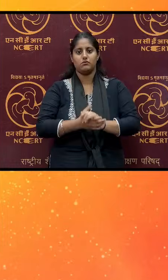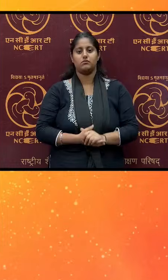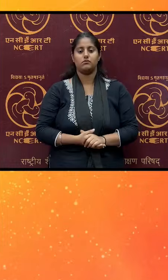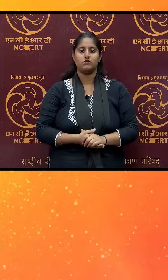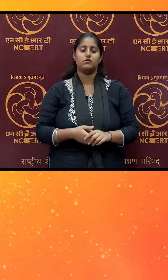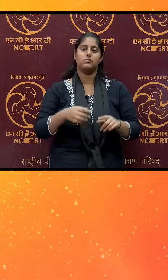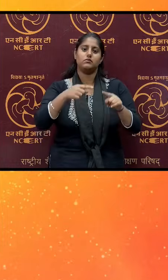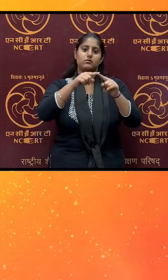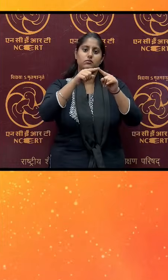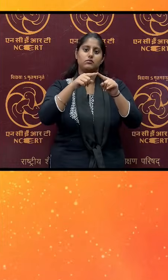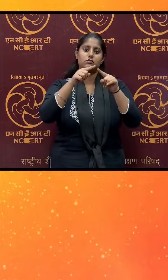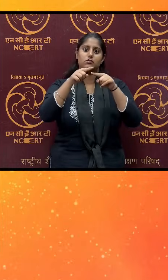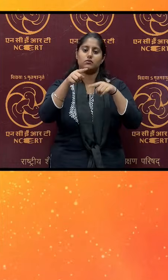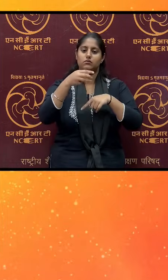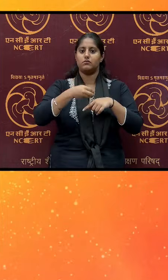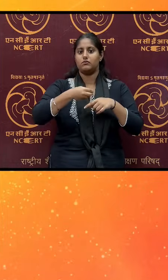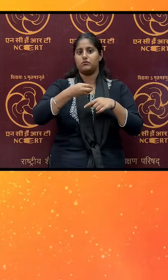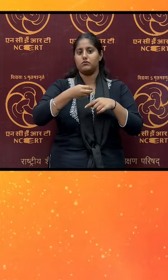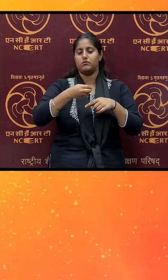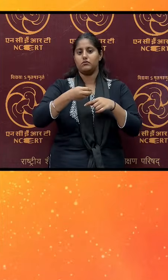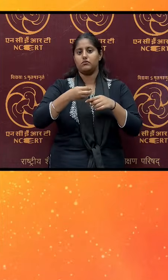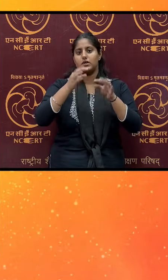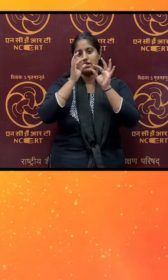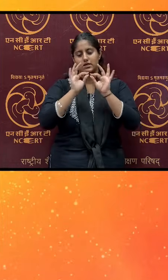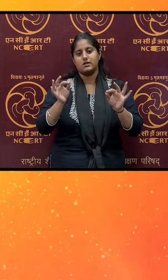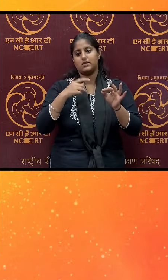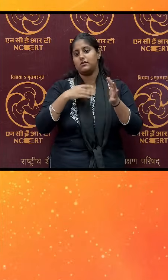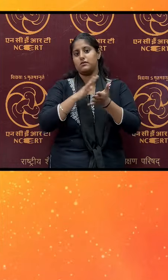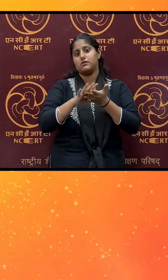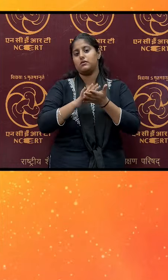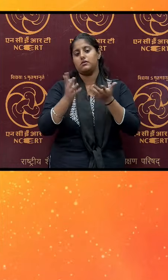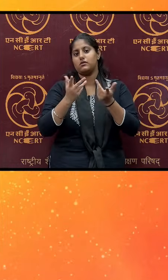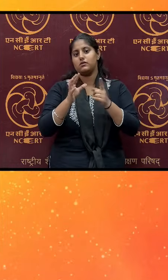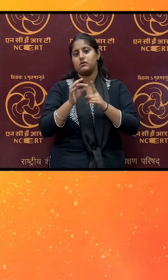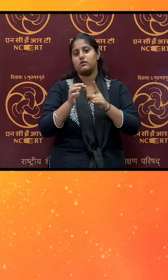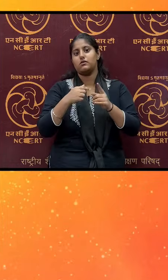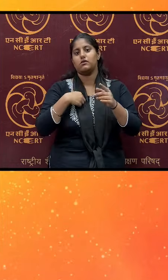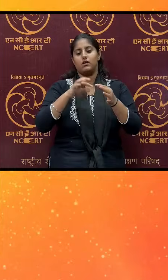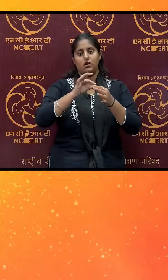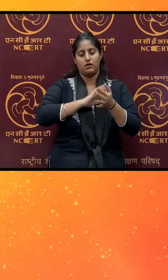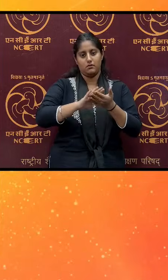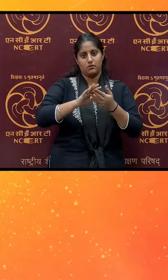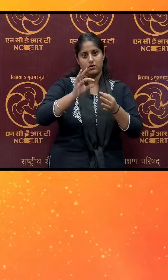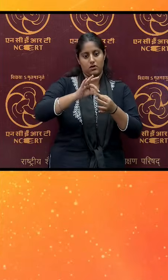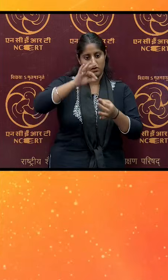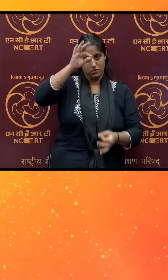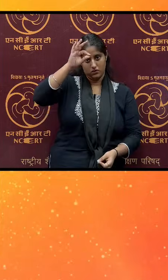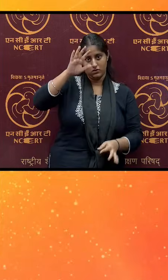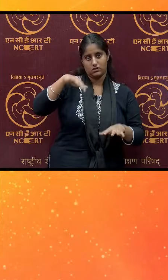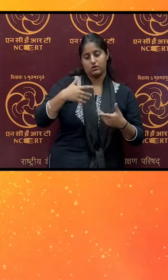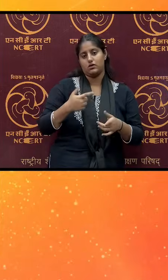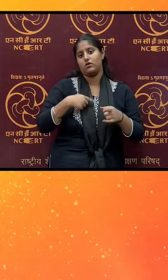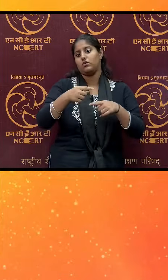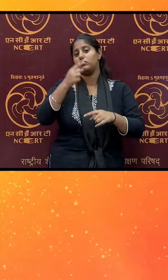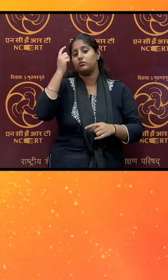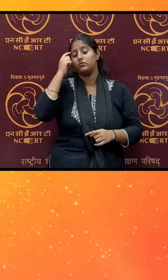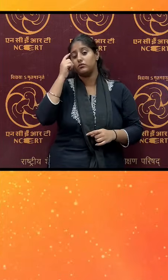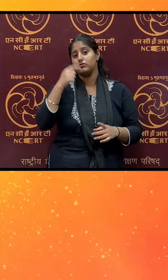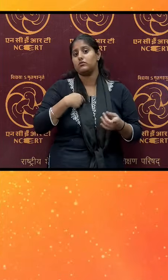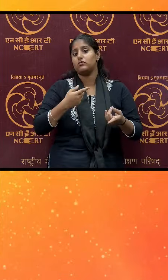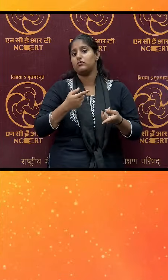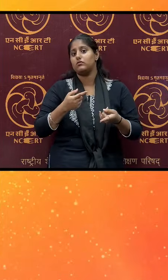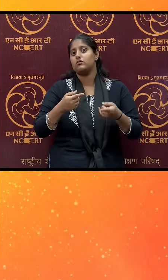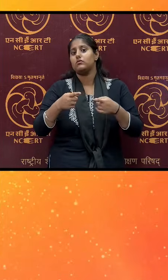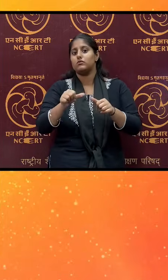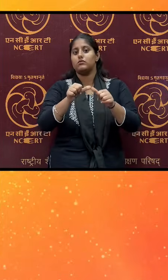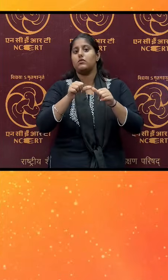answer. So for this you will simply think that hypotenuse is the longest side, and you will have to think about all the sides and you will have